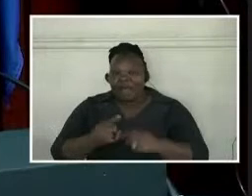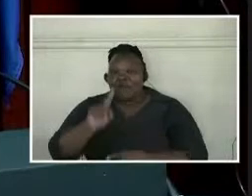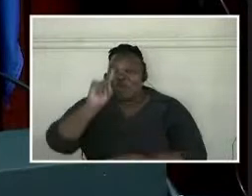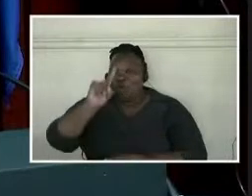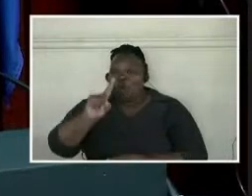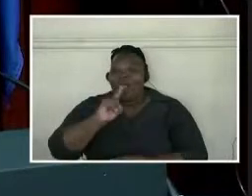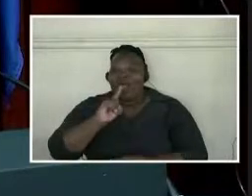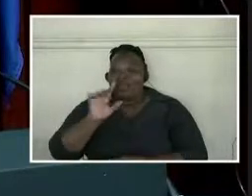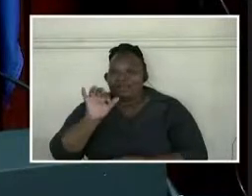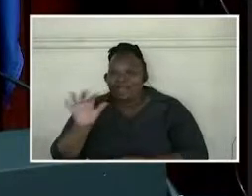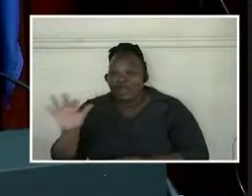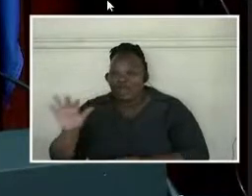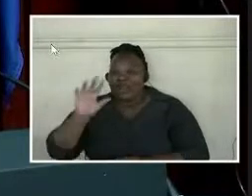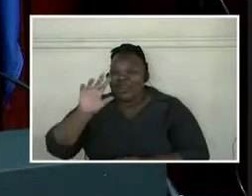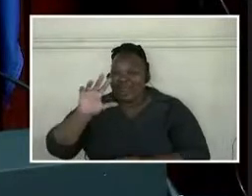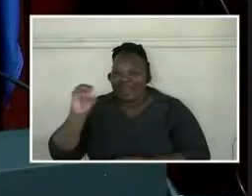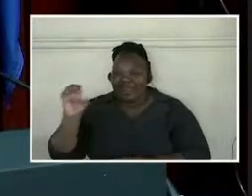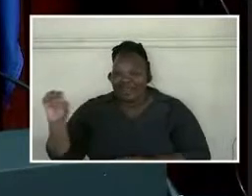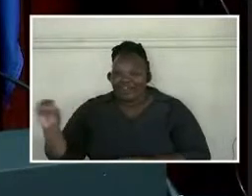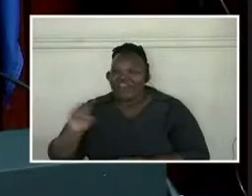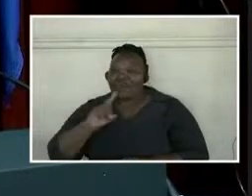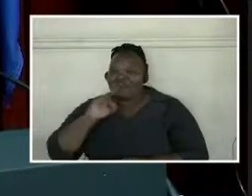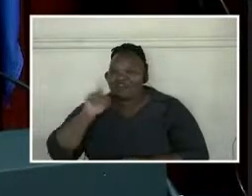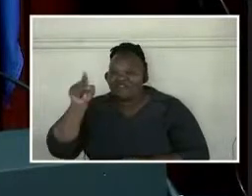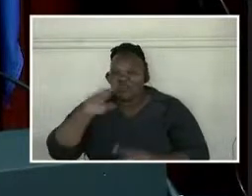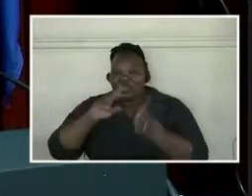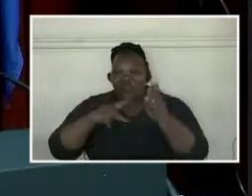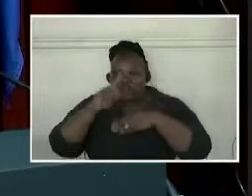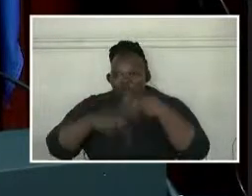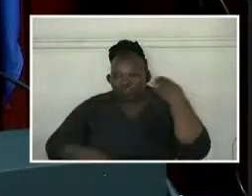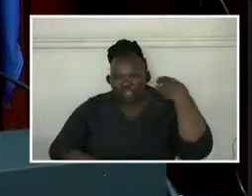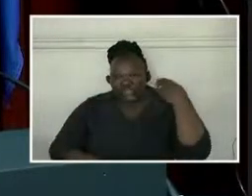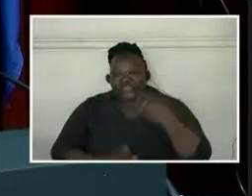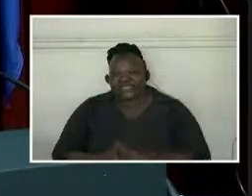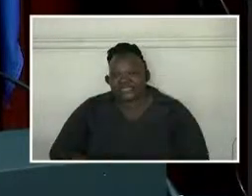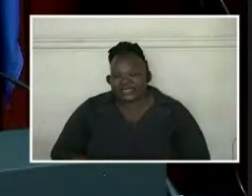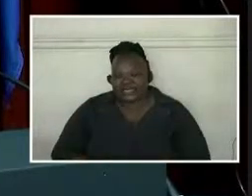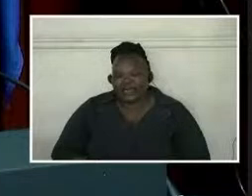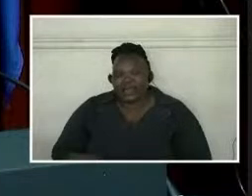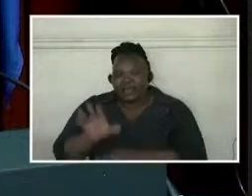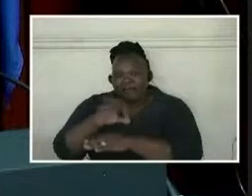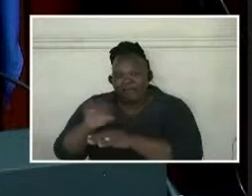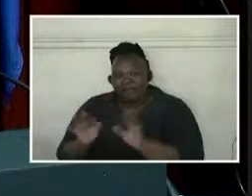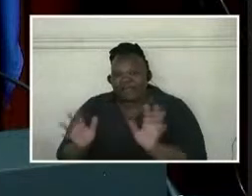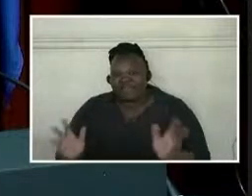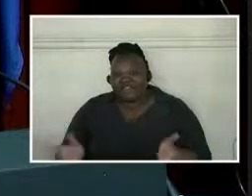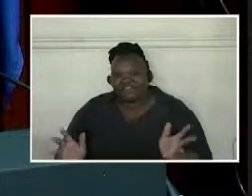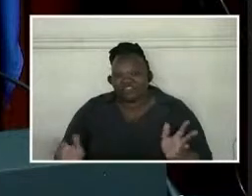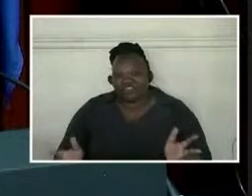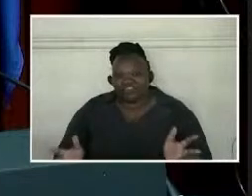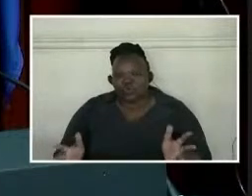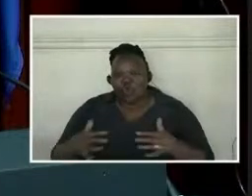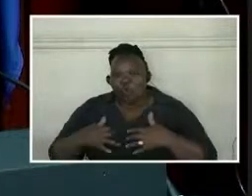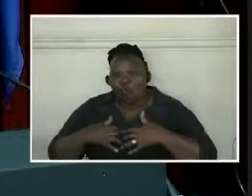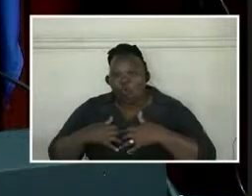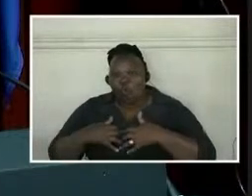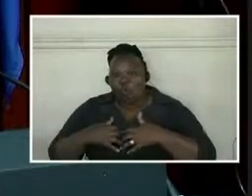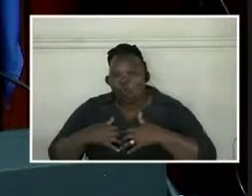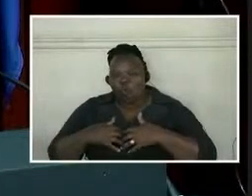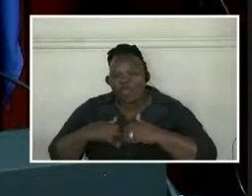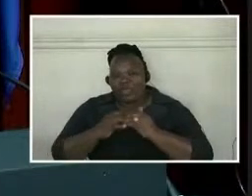nine hundred thousand for this project we have planned for the construction and refi